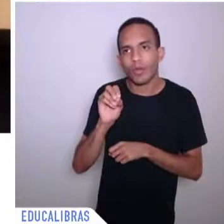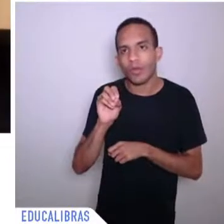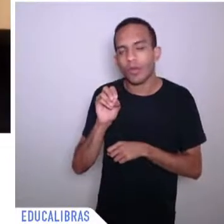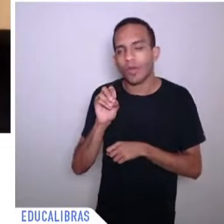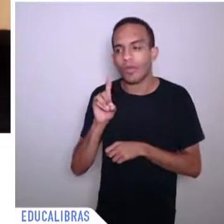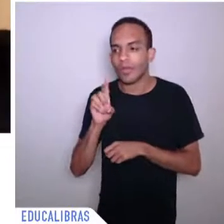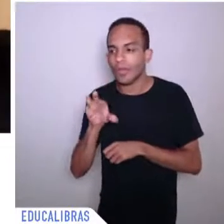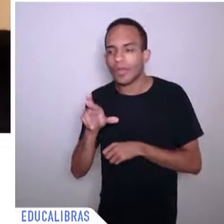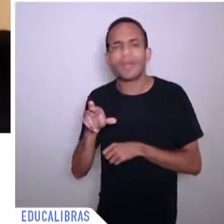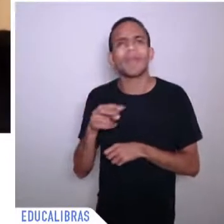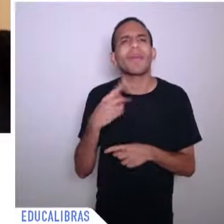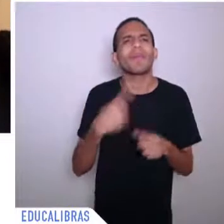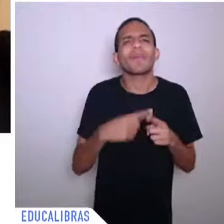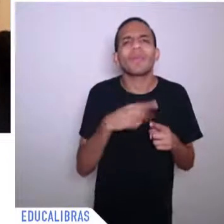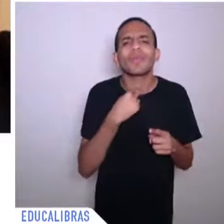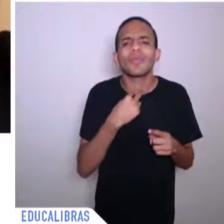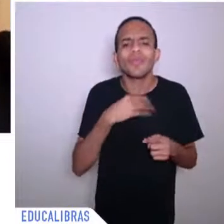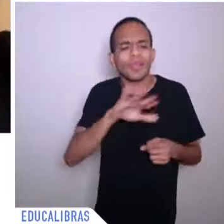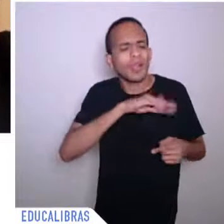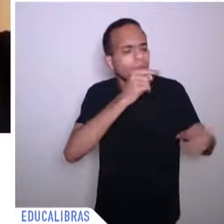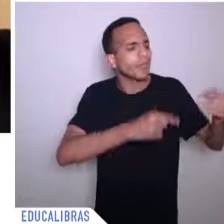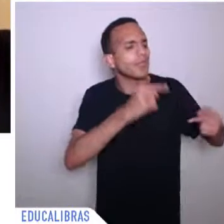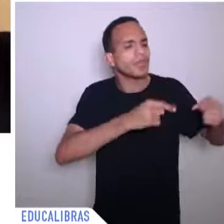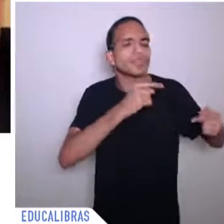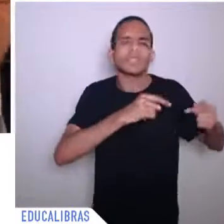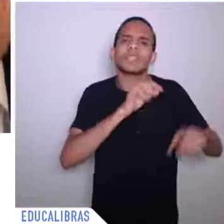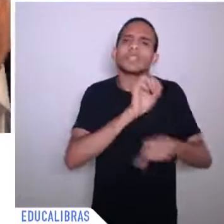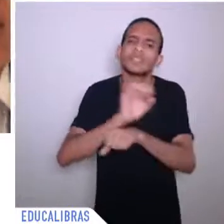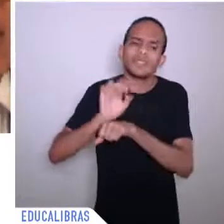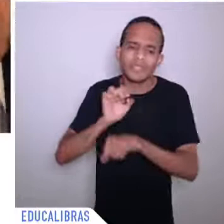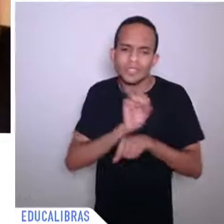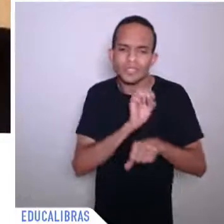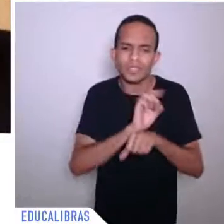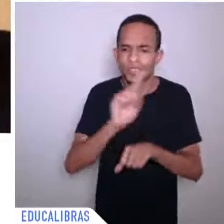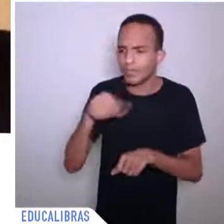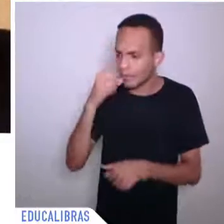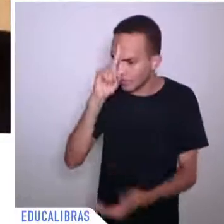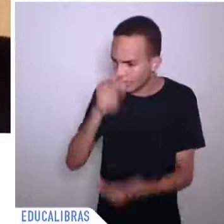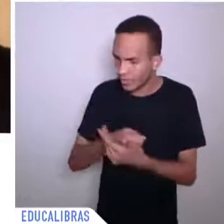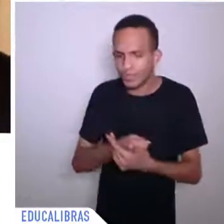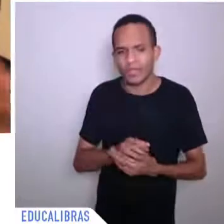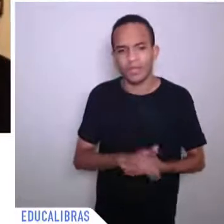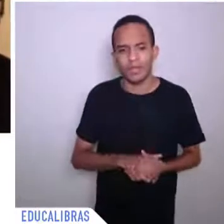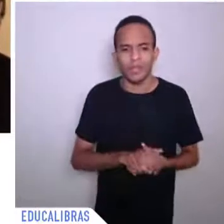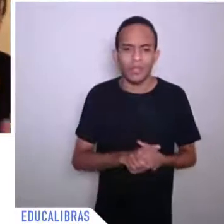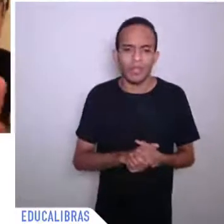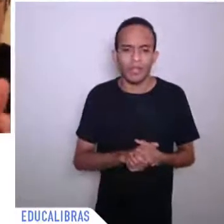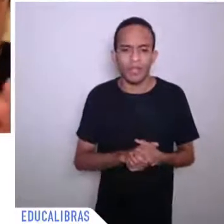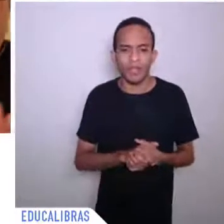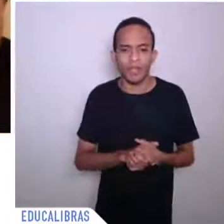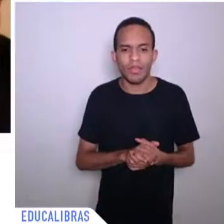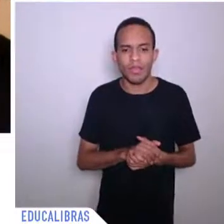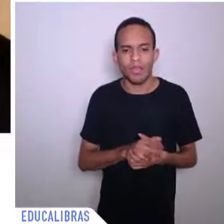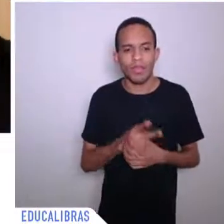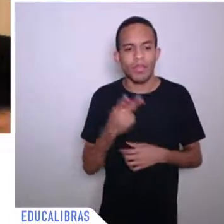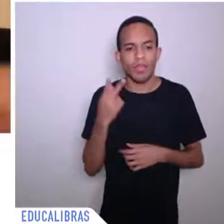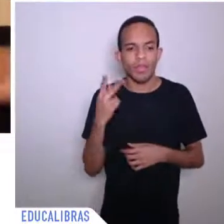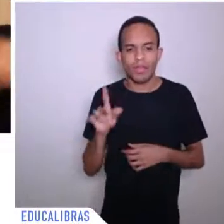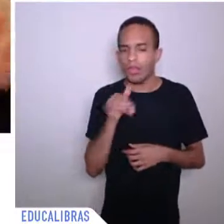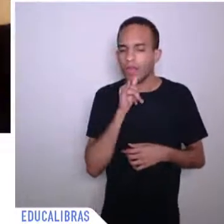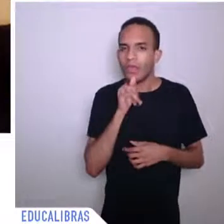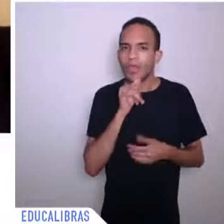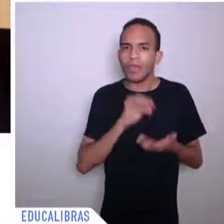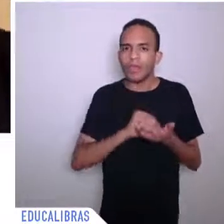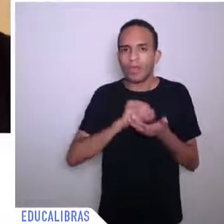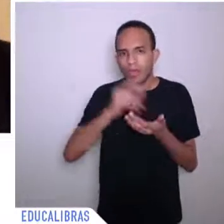Brother or similar, how come this person cannot define a policy or choose a